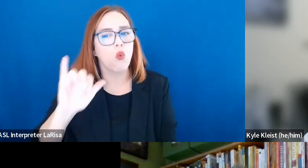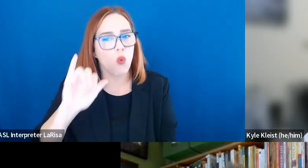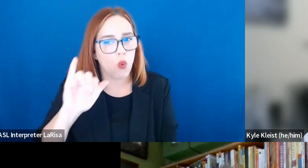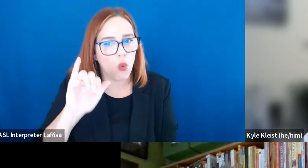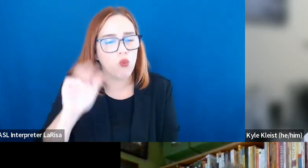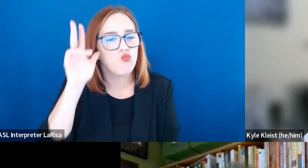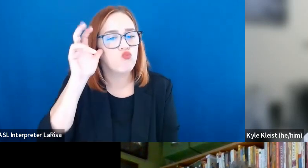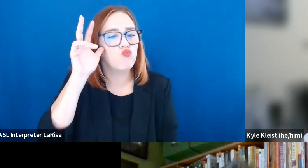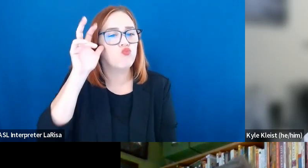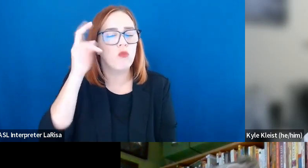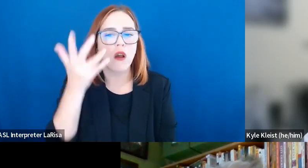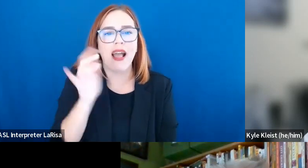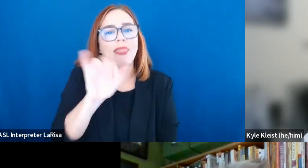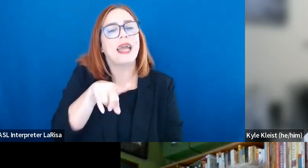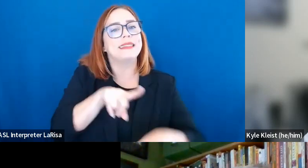think it's